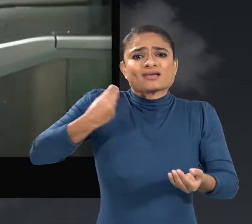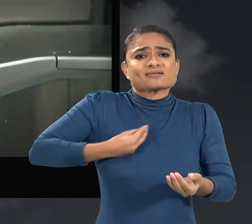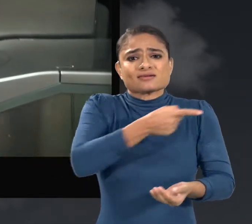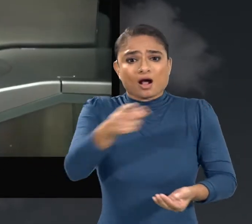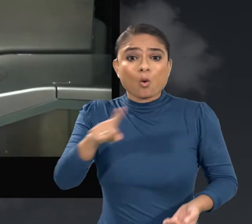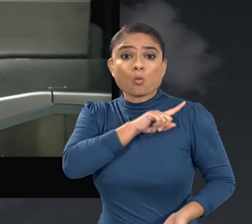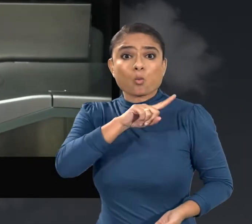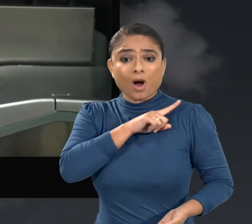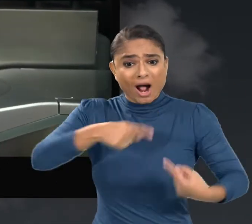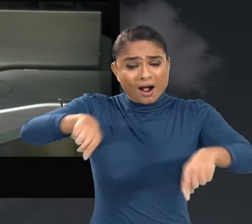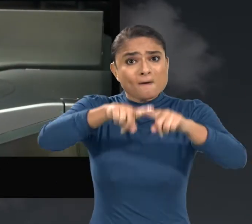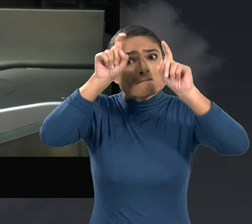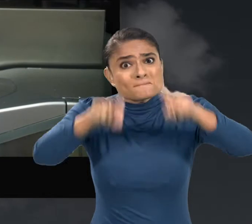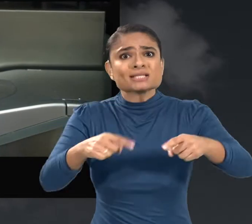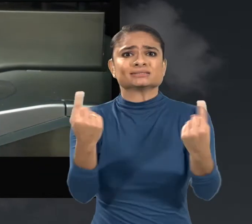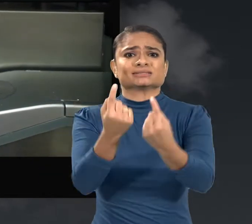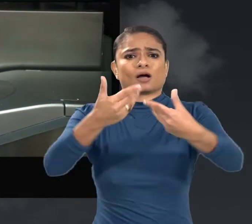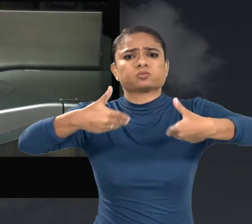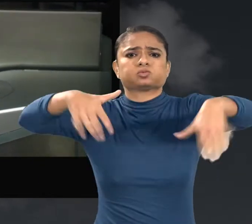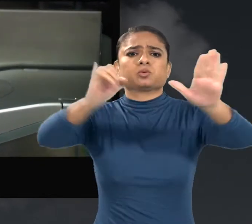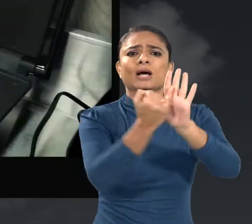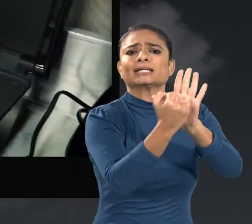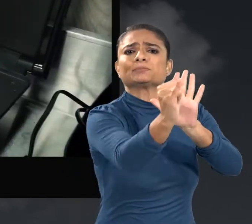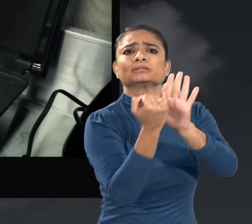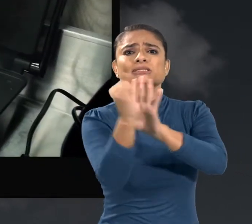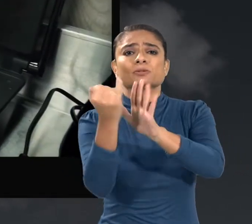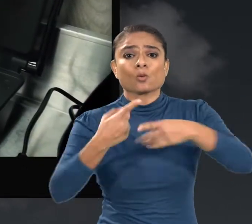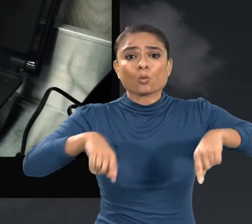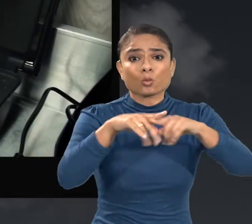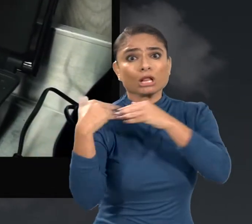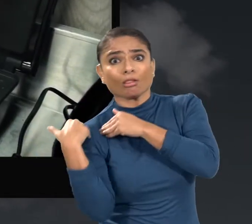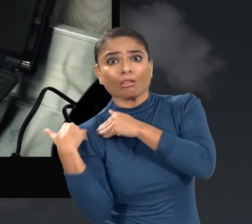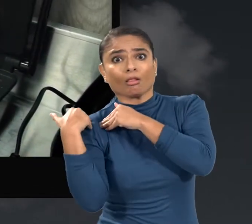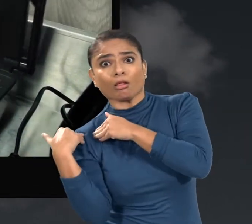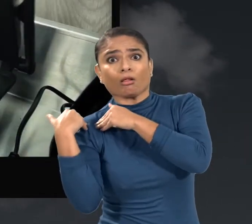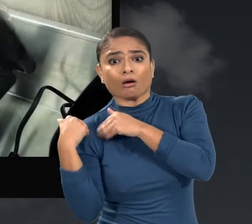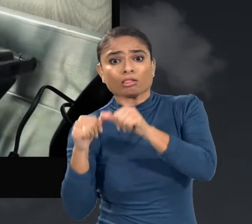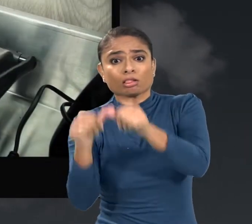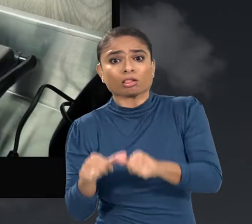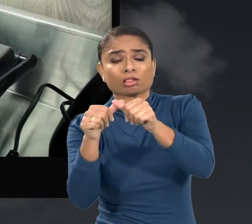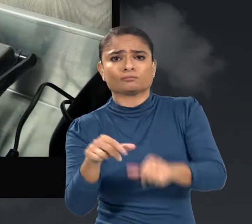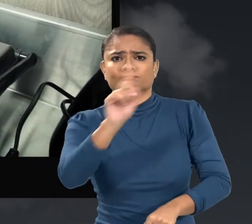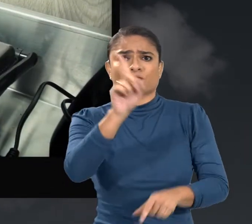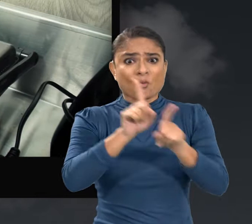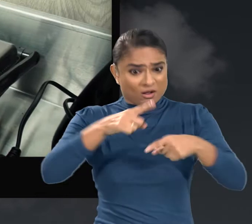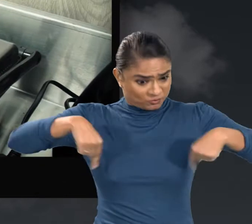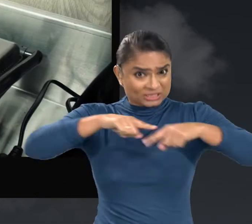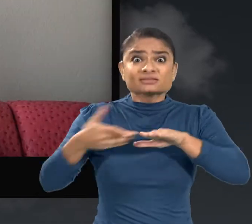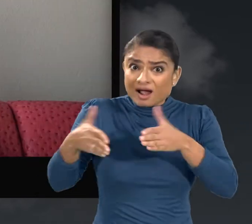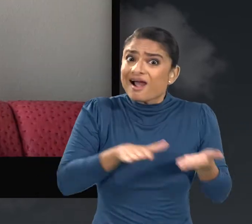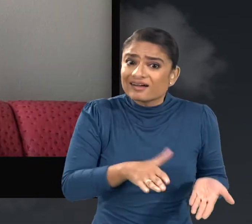adults, because they're going to want to be independent. And we're not going to be here for the rest of our lives. We are going to